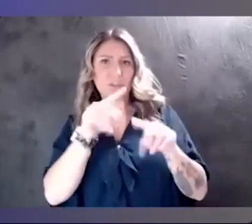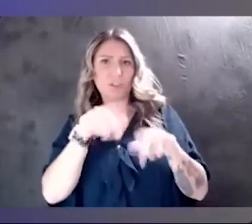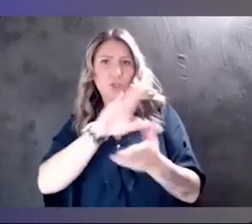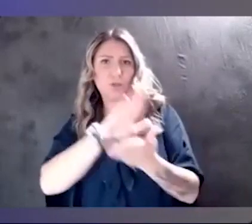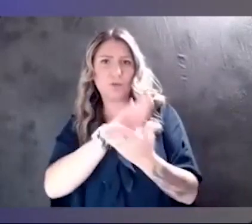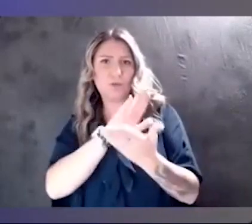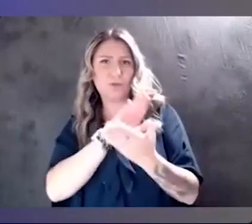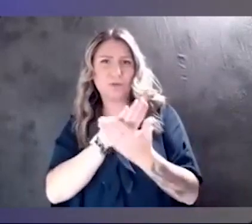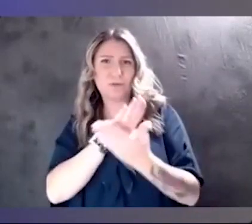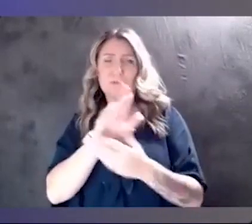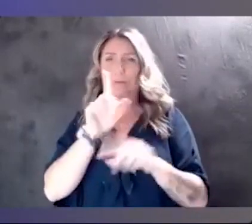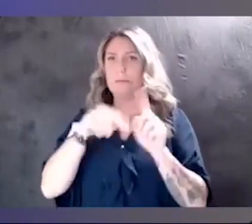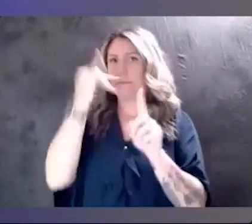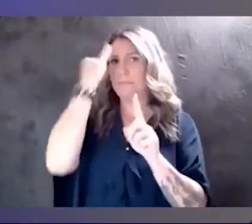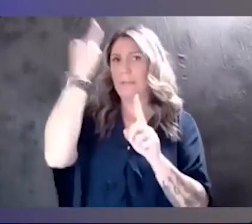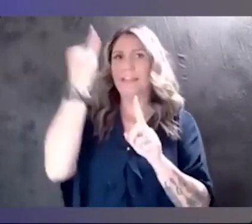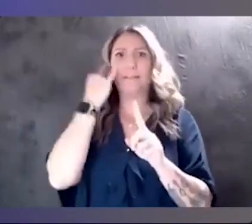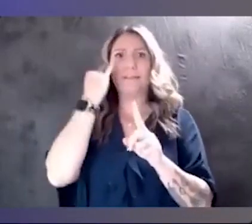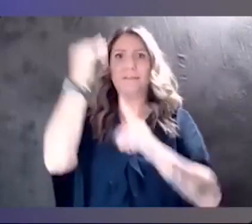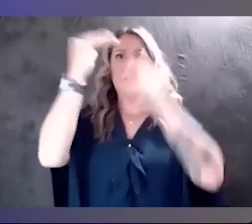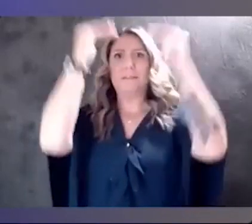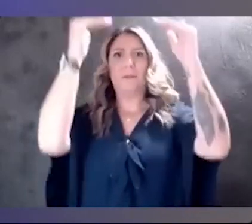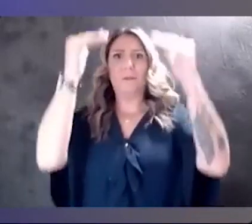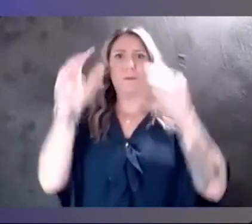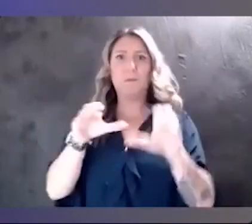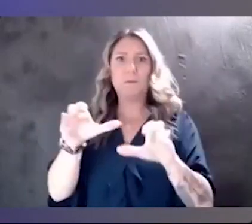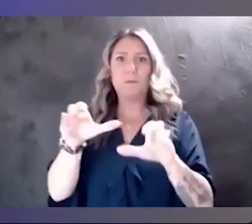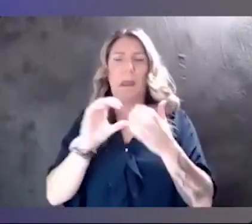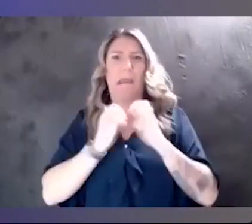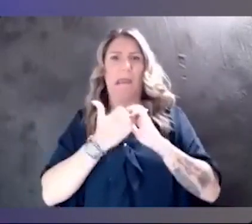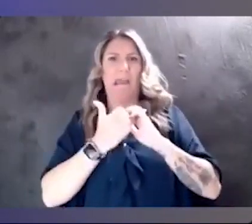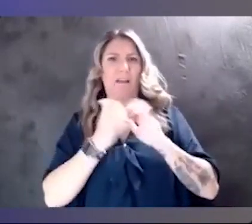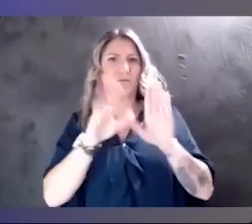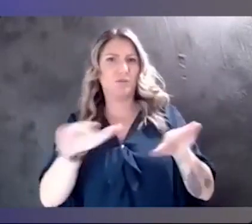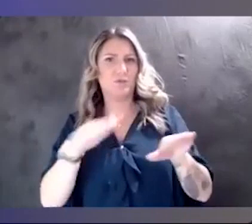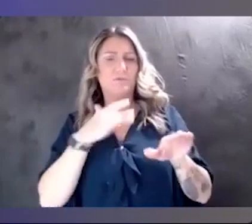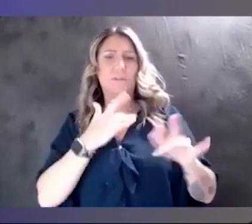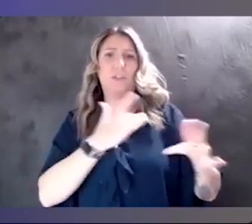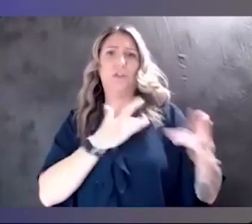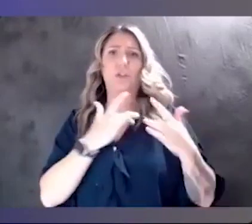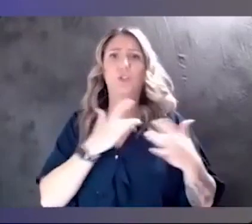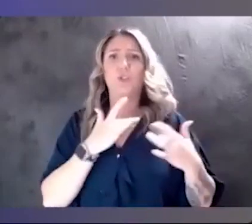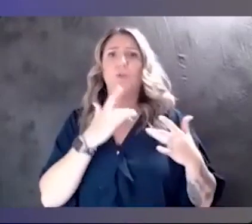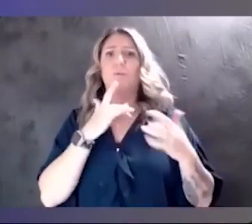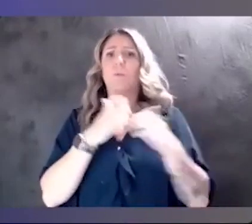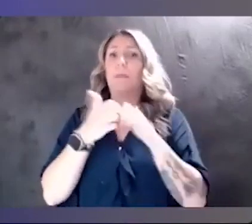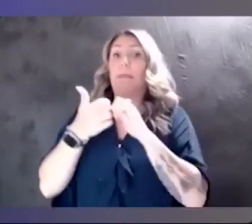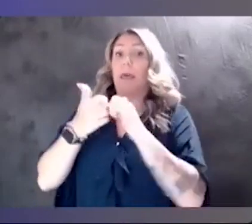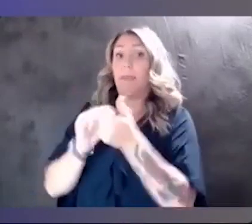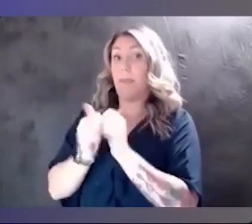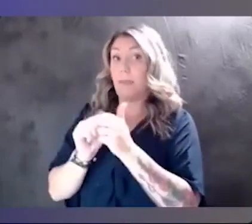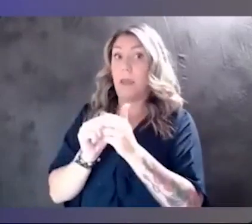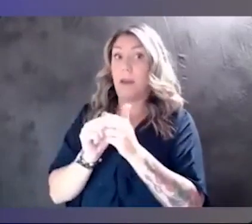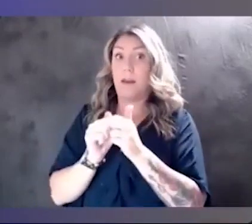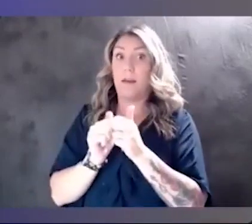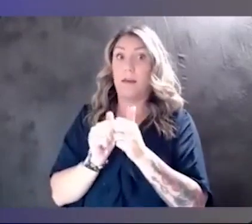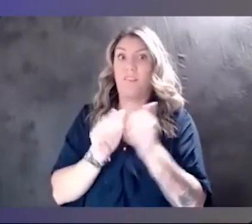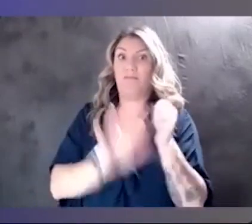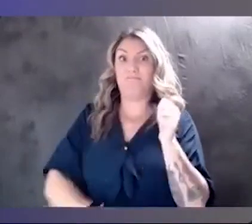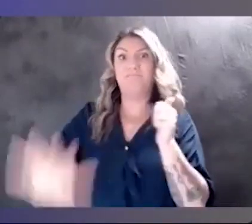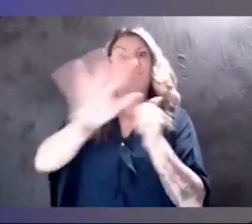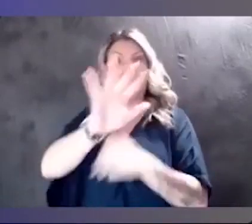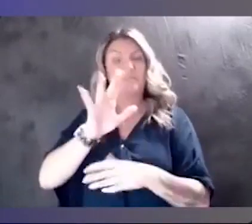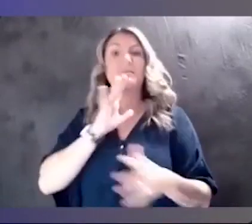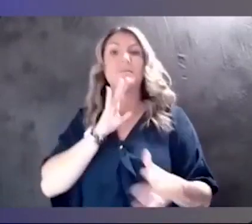if the adults can't do it, how can the children do it? So I really have concerns about that. On the athletic field, what I see is we're trying to